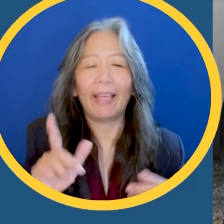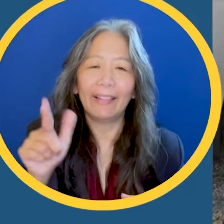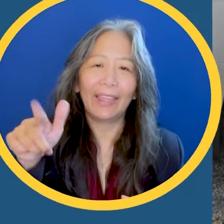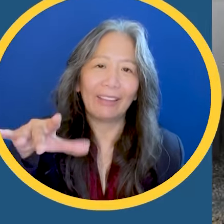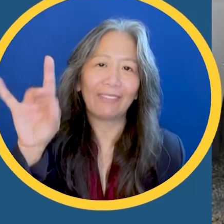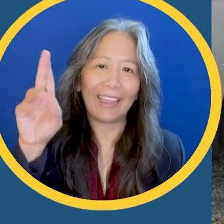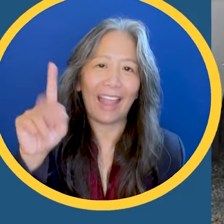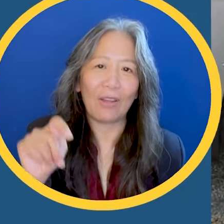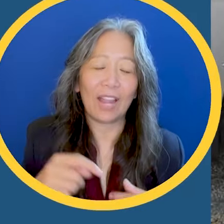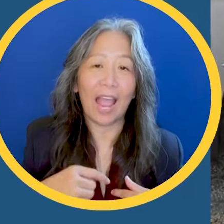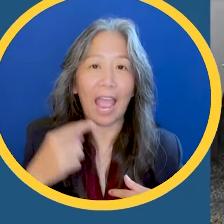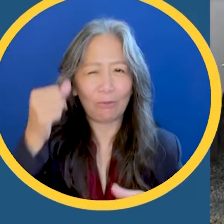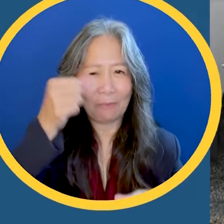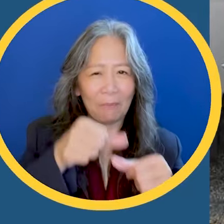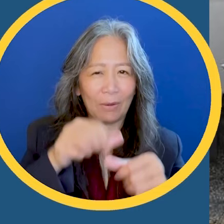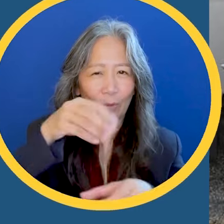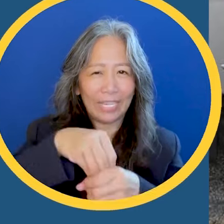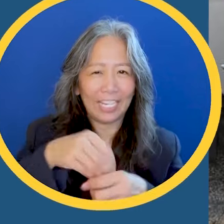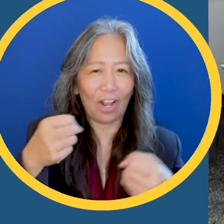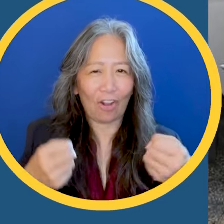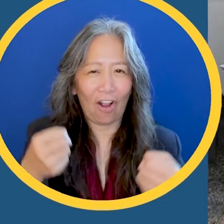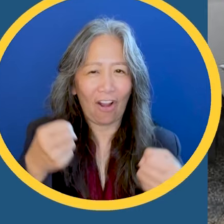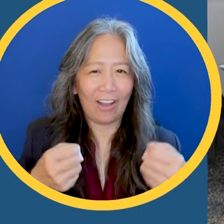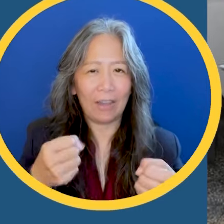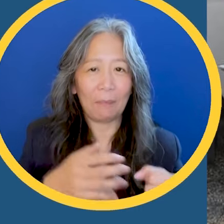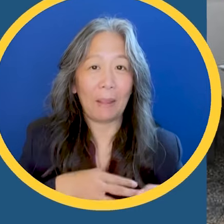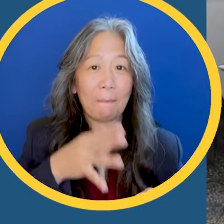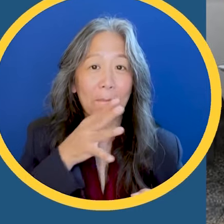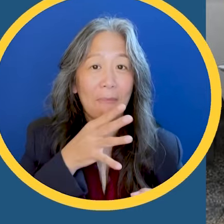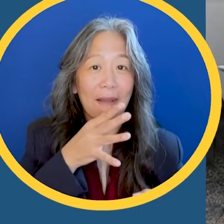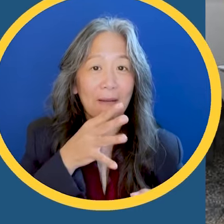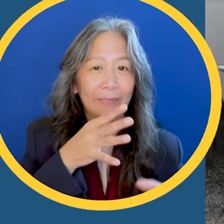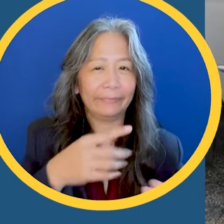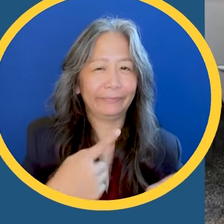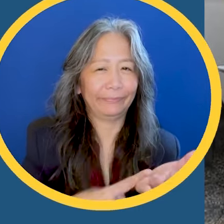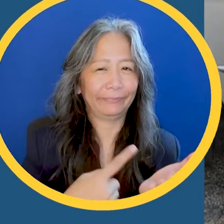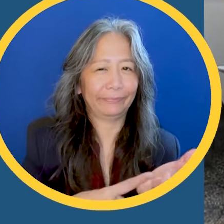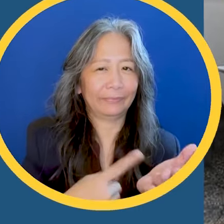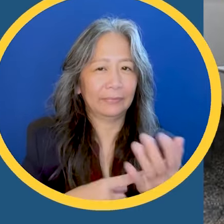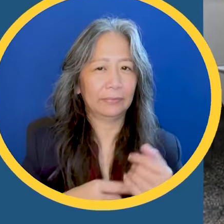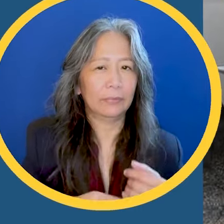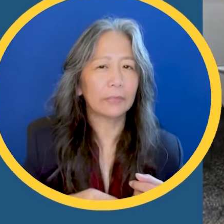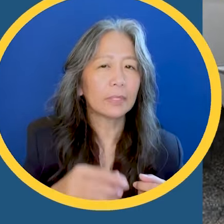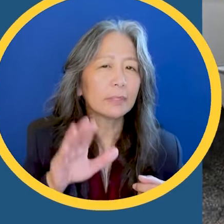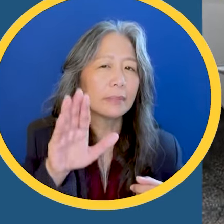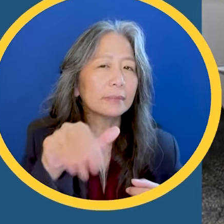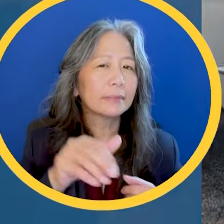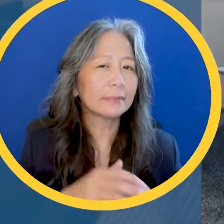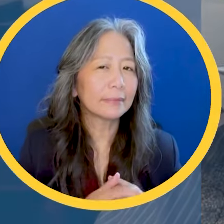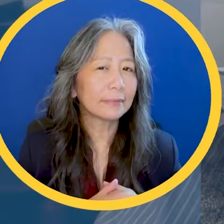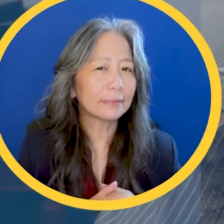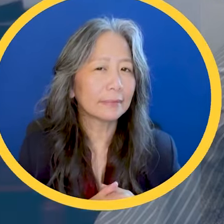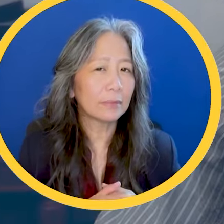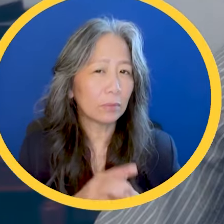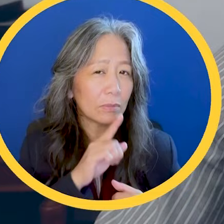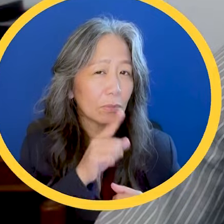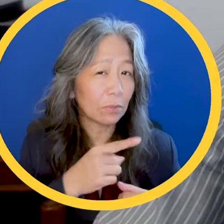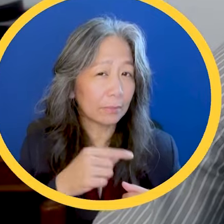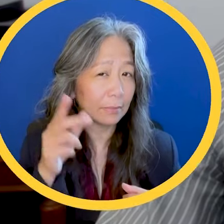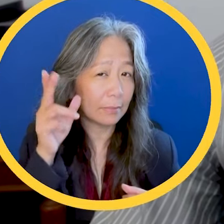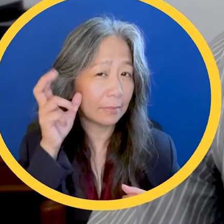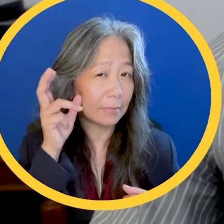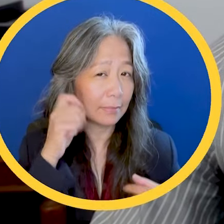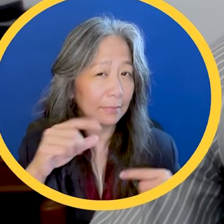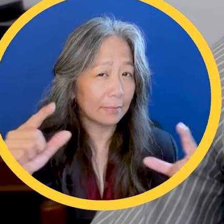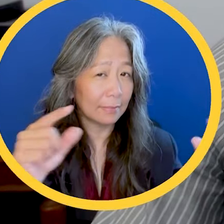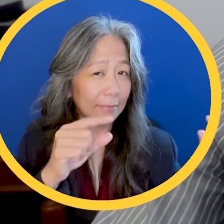They eventually did find out. I remember we were in the car, and my mother did bring it up. She said, is